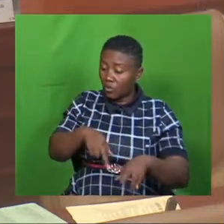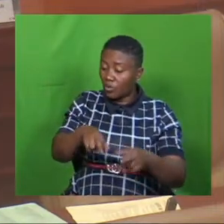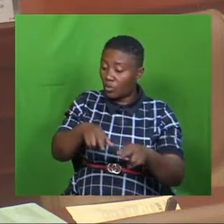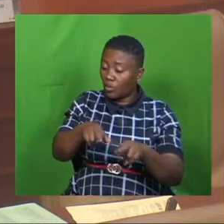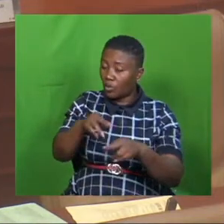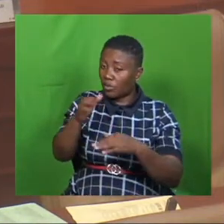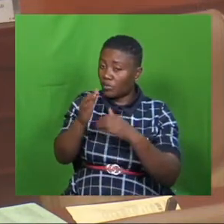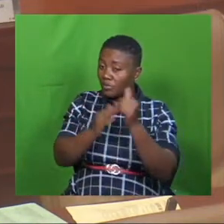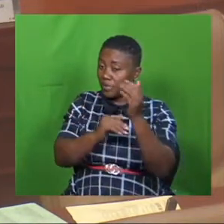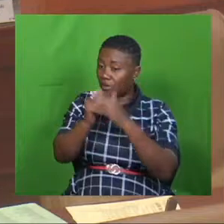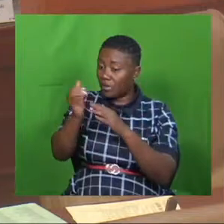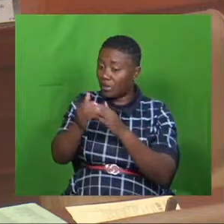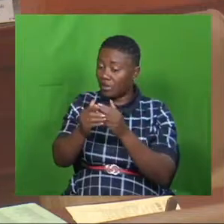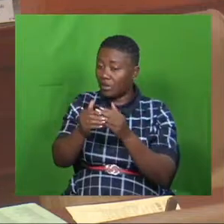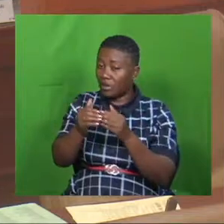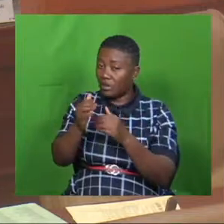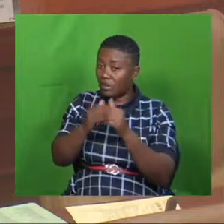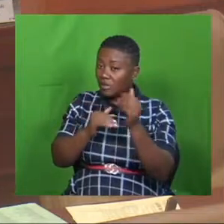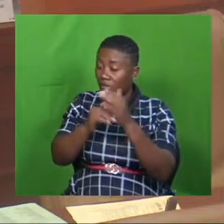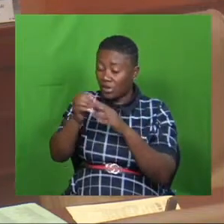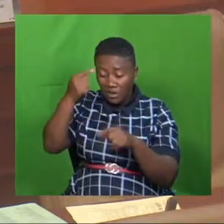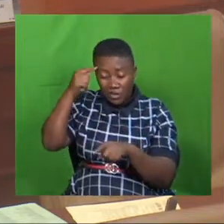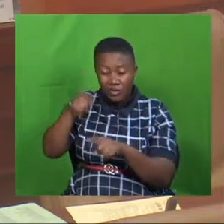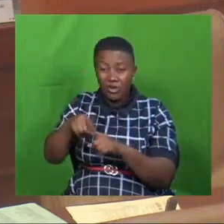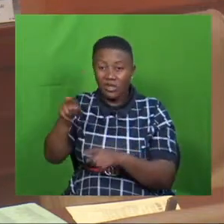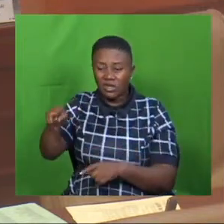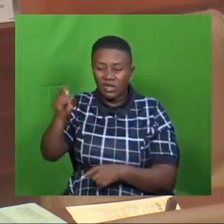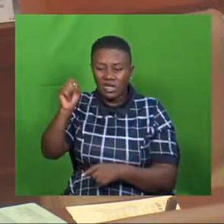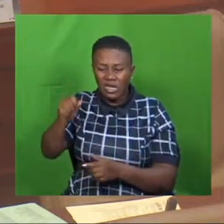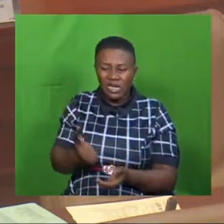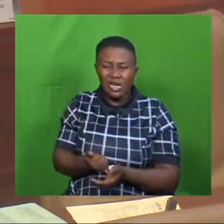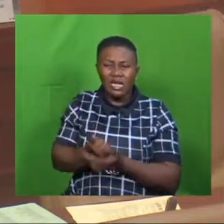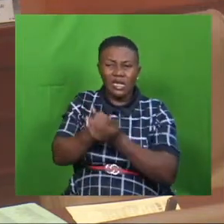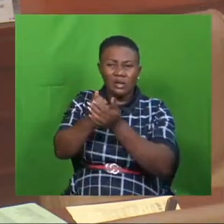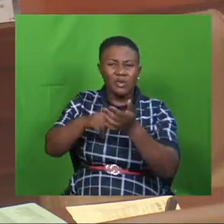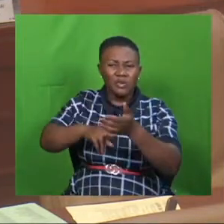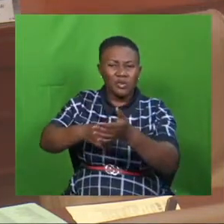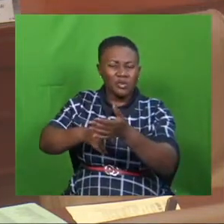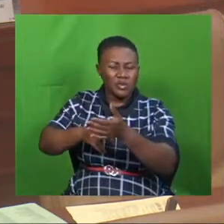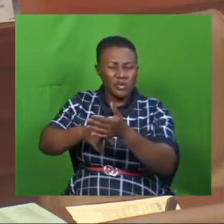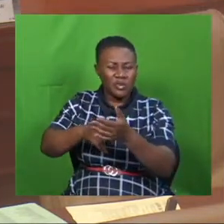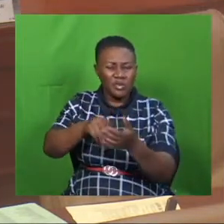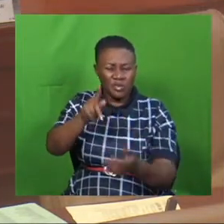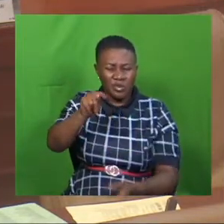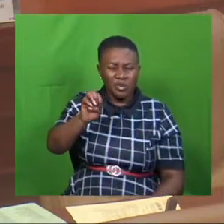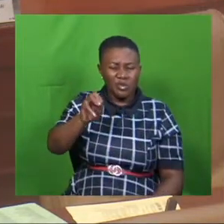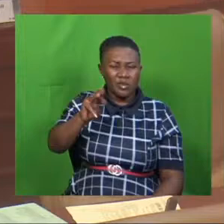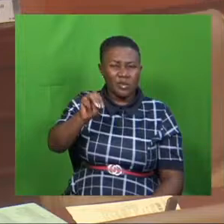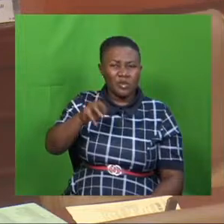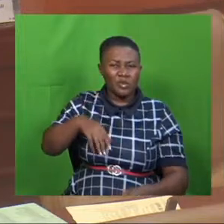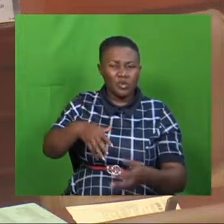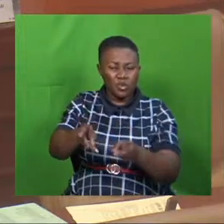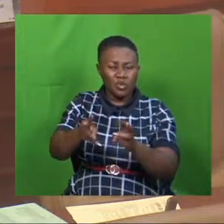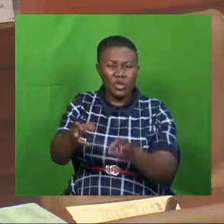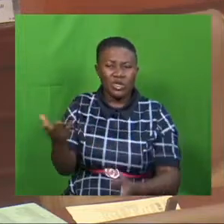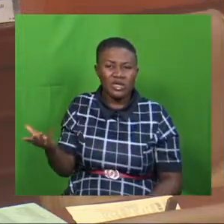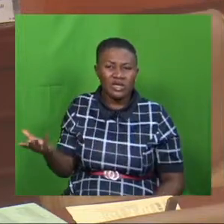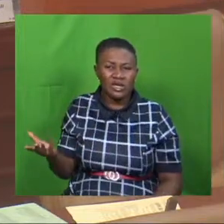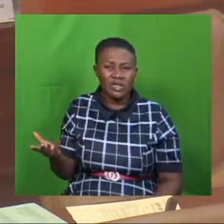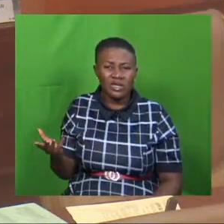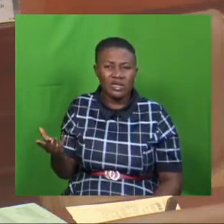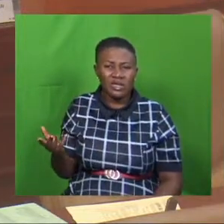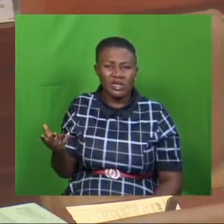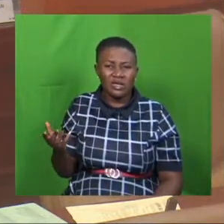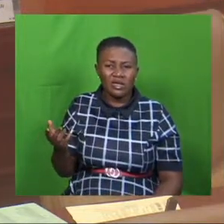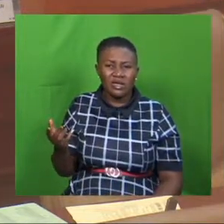country, Mr. Speaker, can build a motorway. It's just concrete and steel. It is not rocket science. So why do you